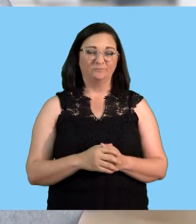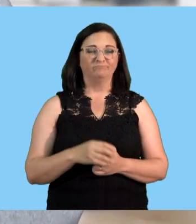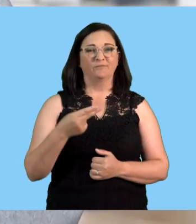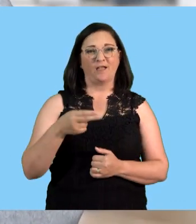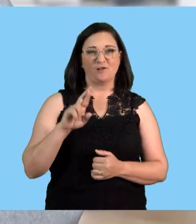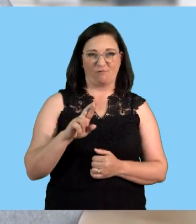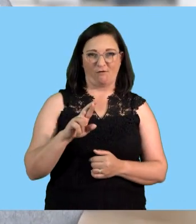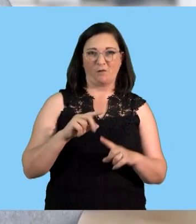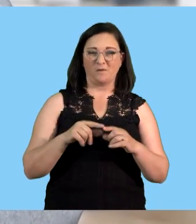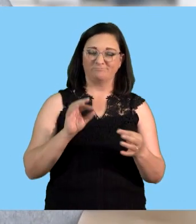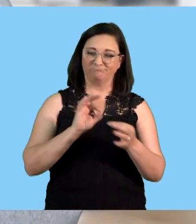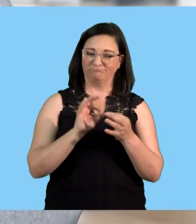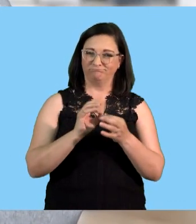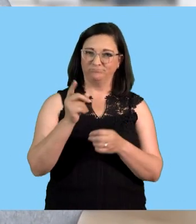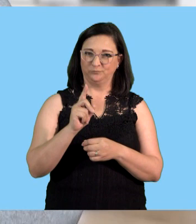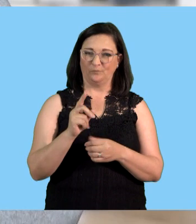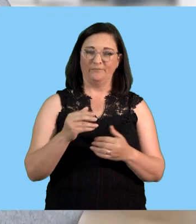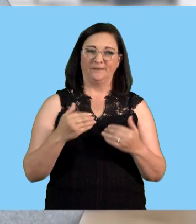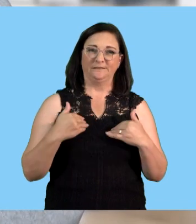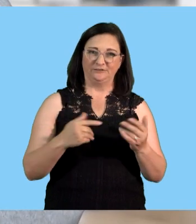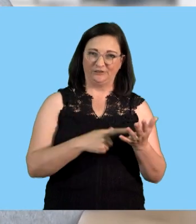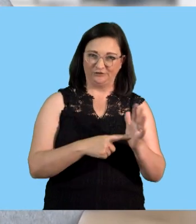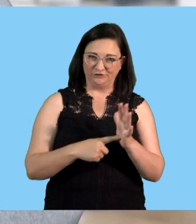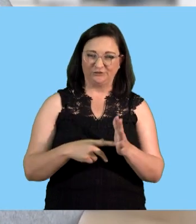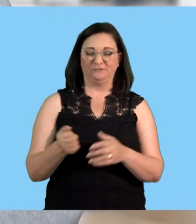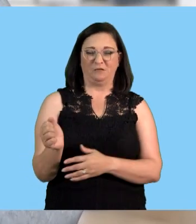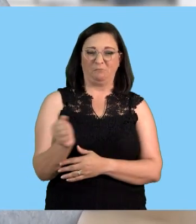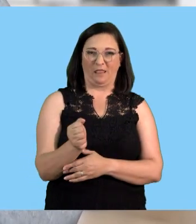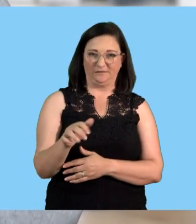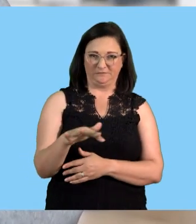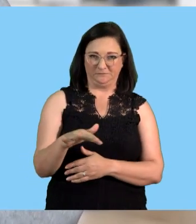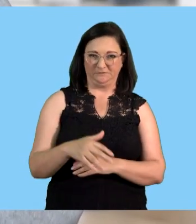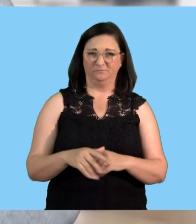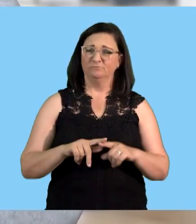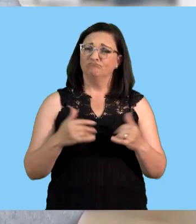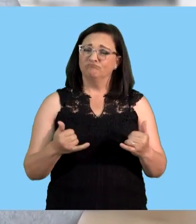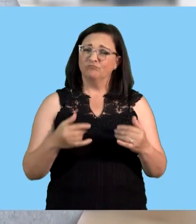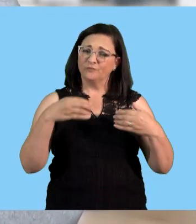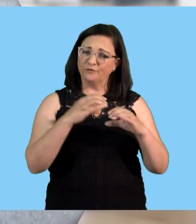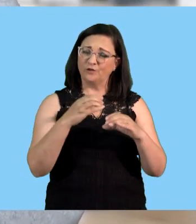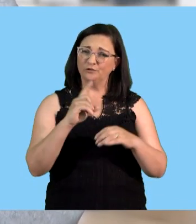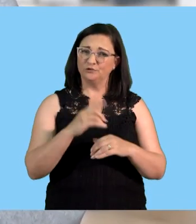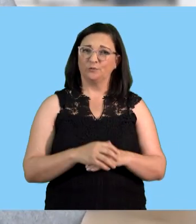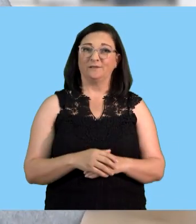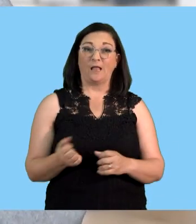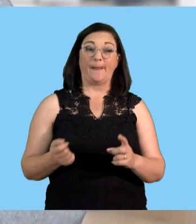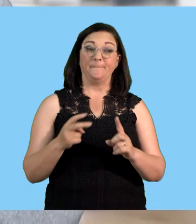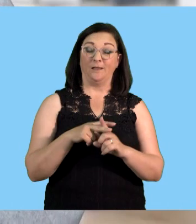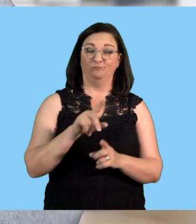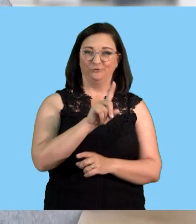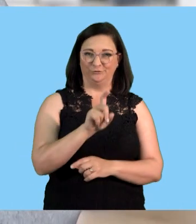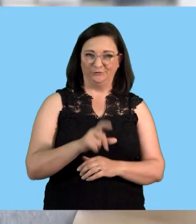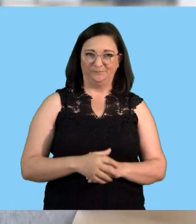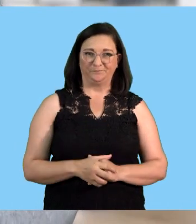human resources, specifically induction and placement. However, today we'll be focusing on the application